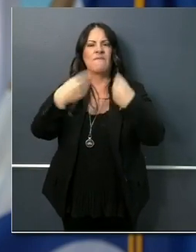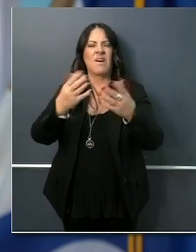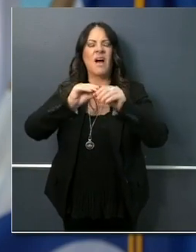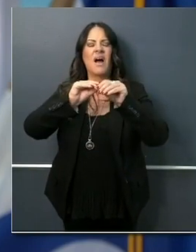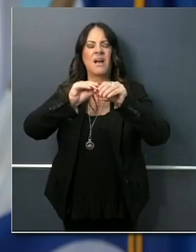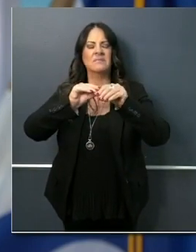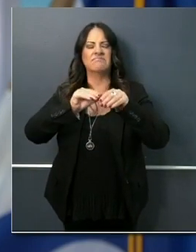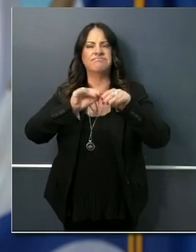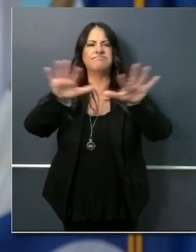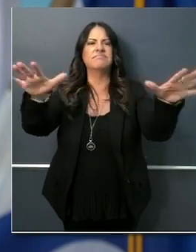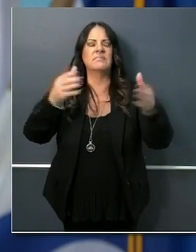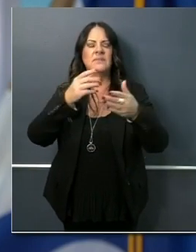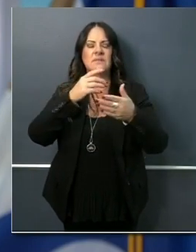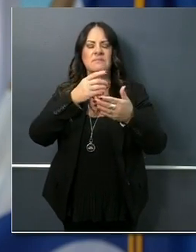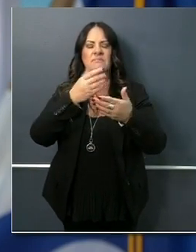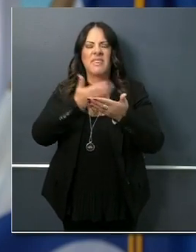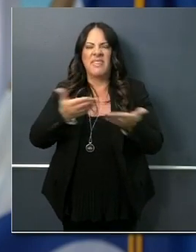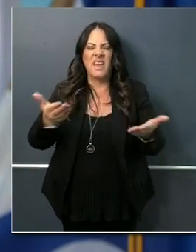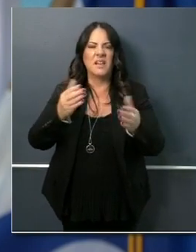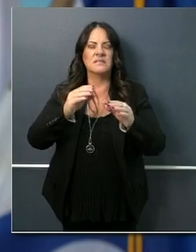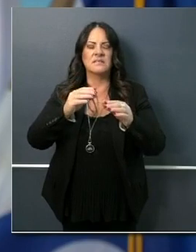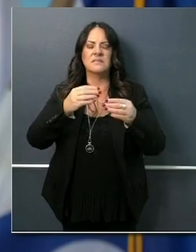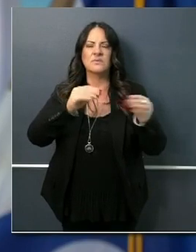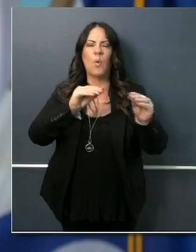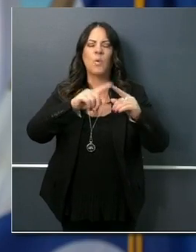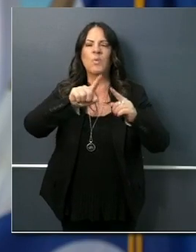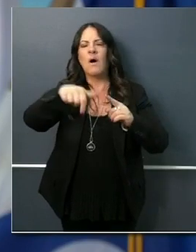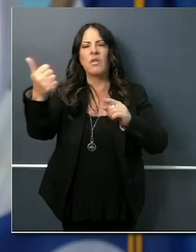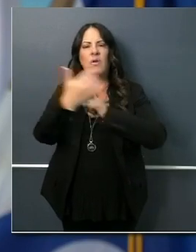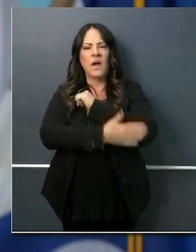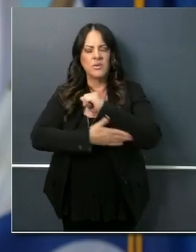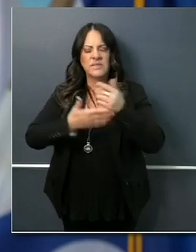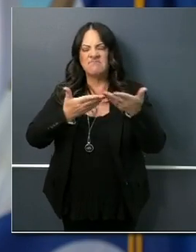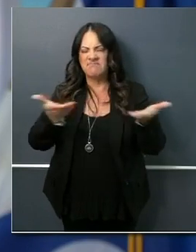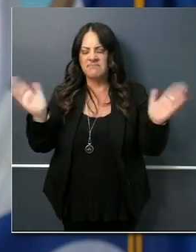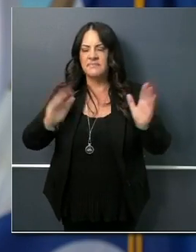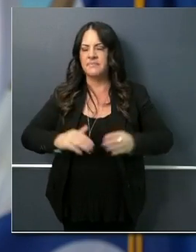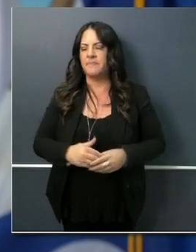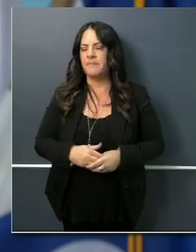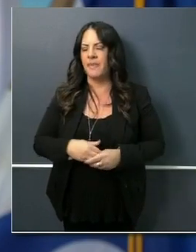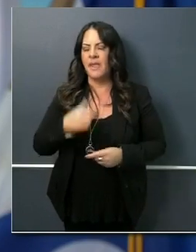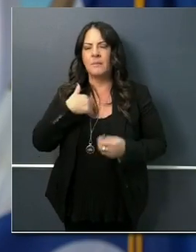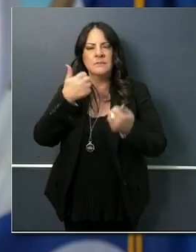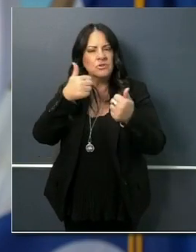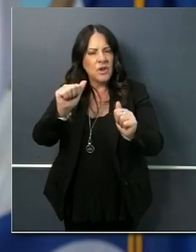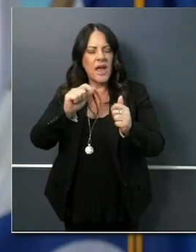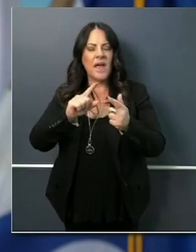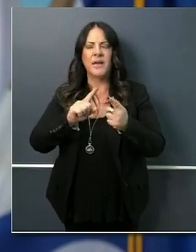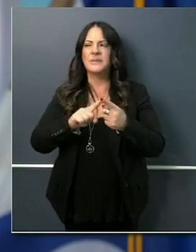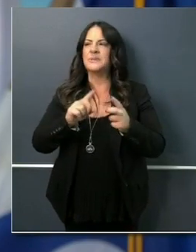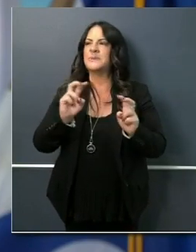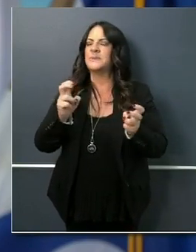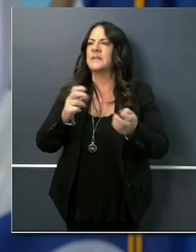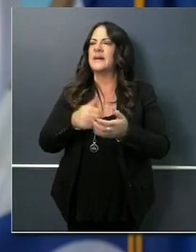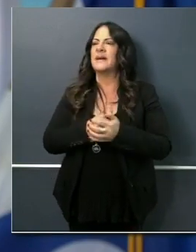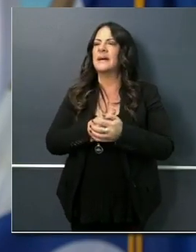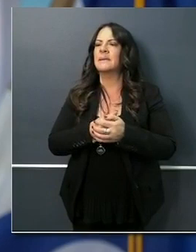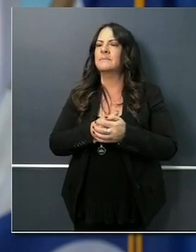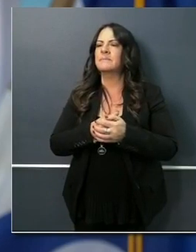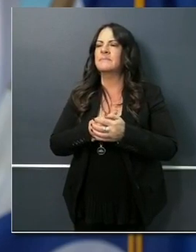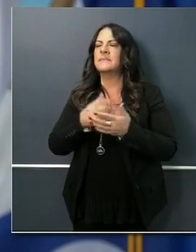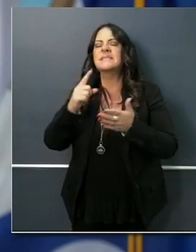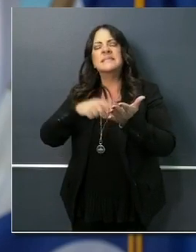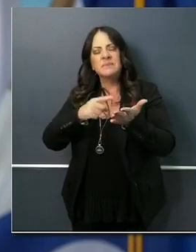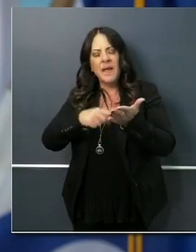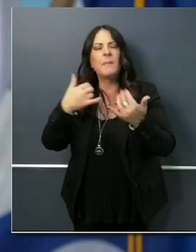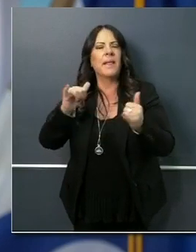spirit. I think people have taken a little liberty being a little literal and trying to create wedges. There's a little bit of politics